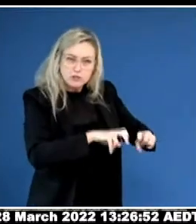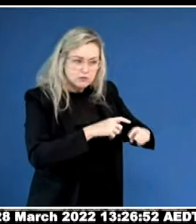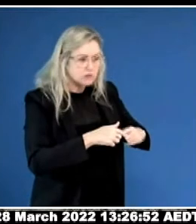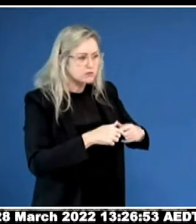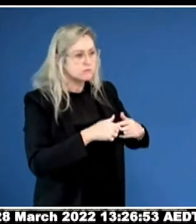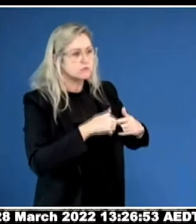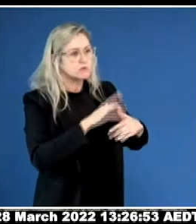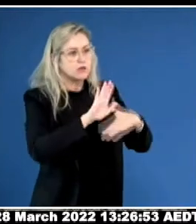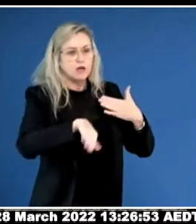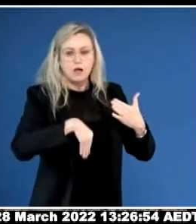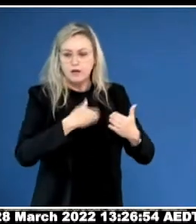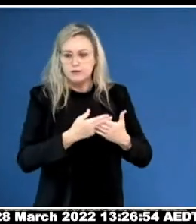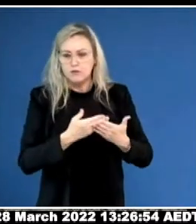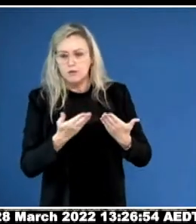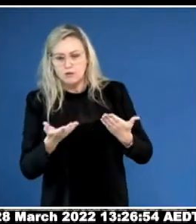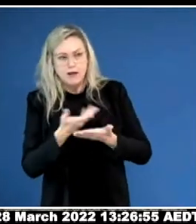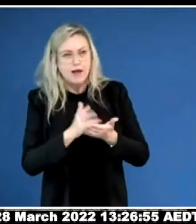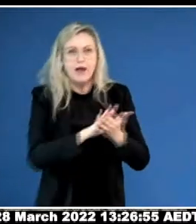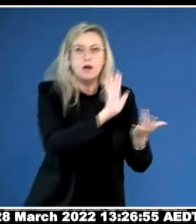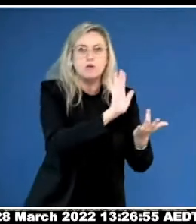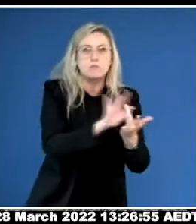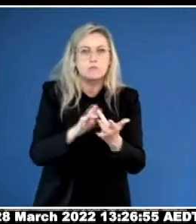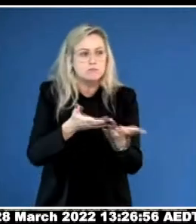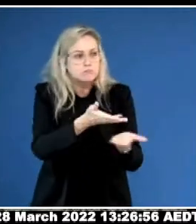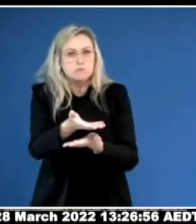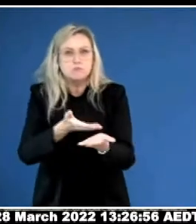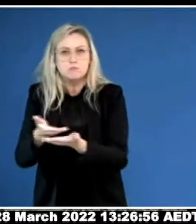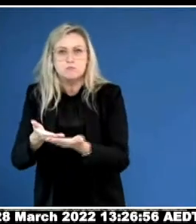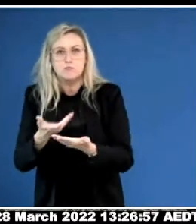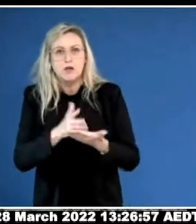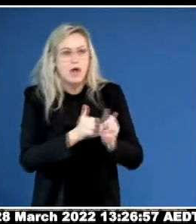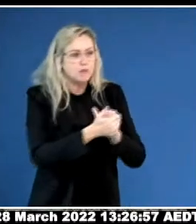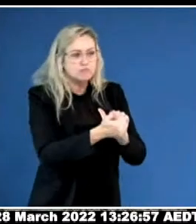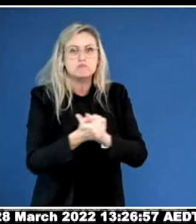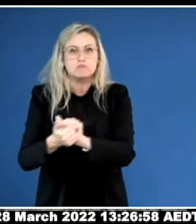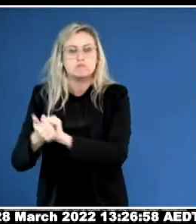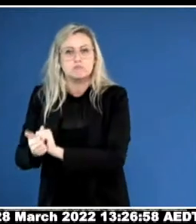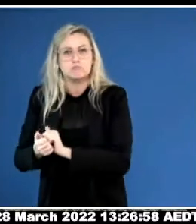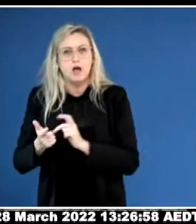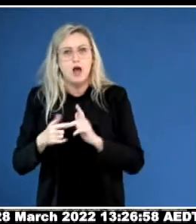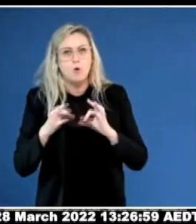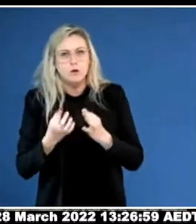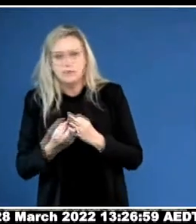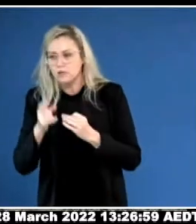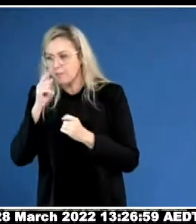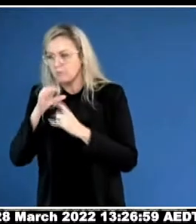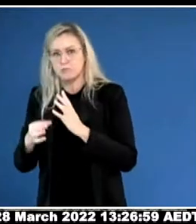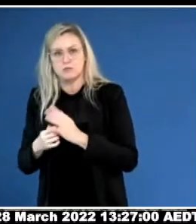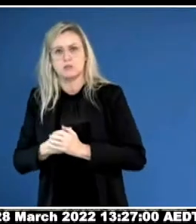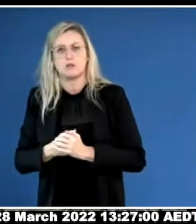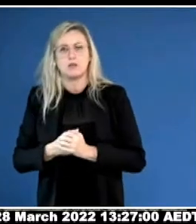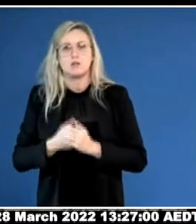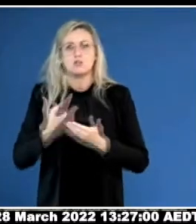around how we're going to do consultations, how are we going to collaborate. So this idea of, you know, co-designed, co-led,